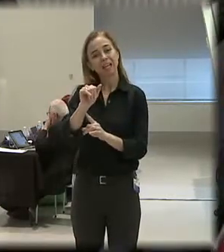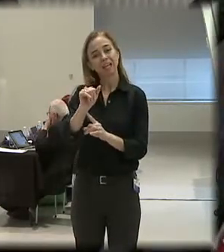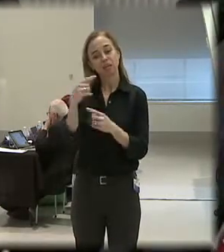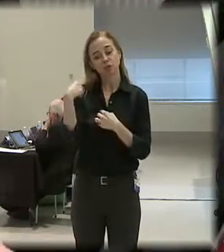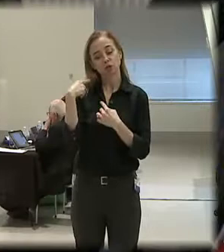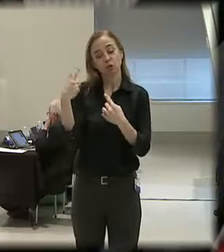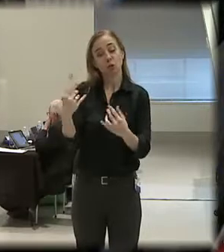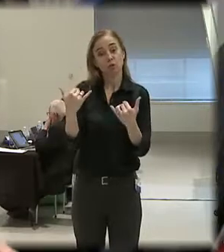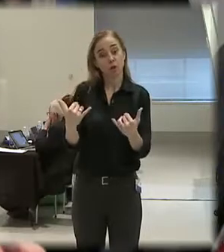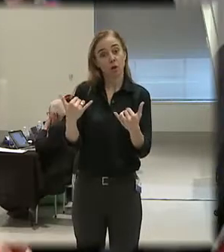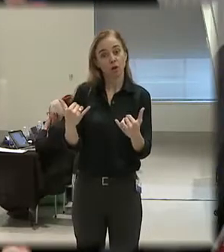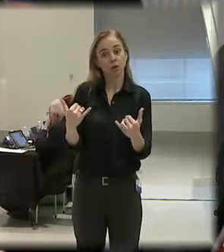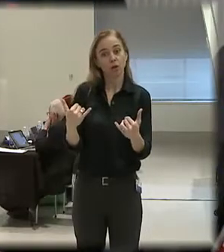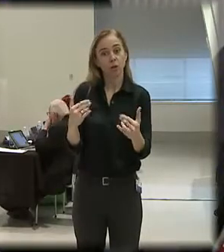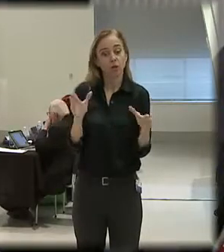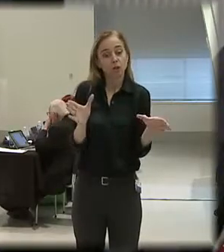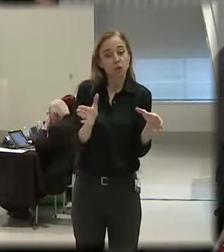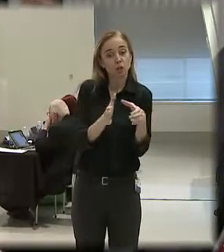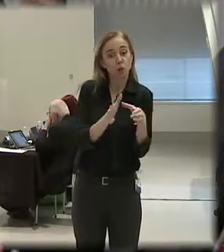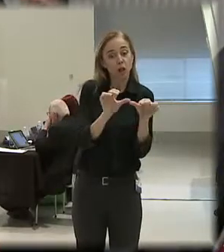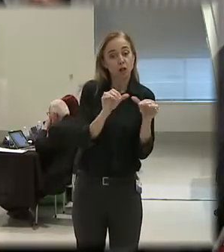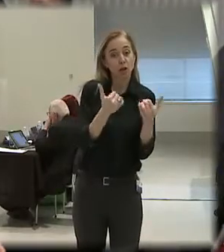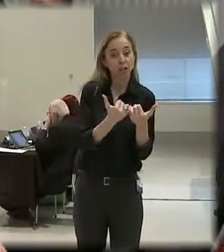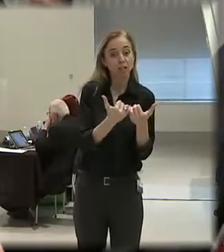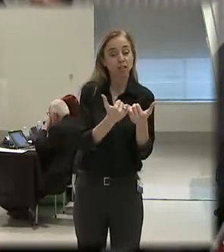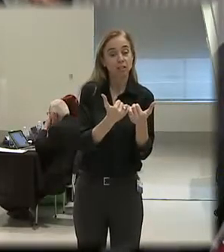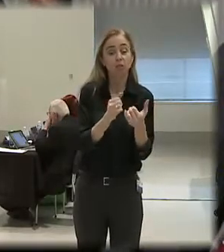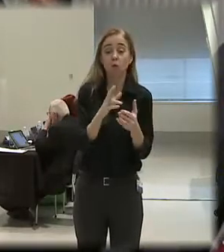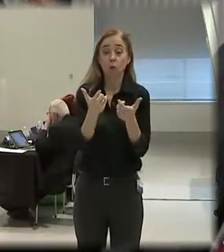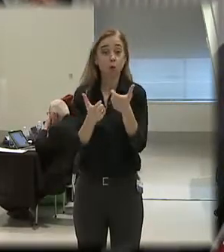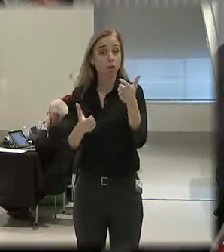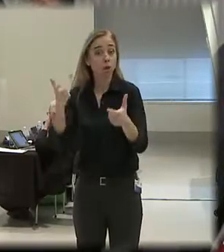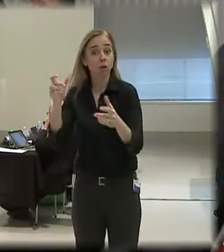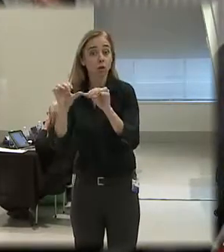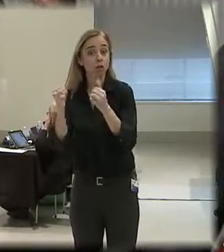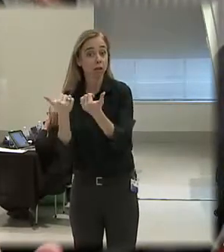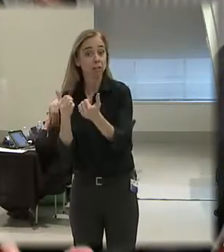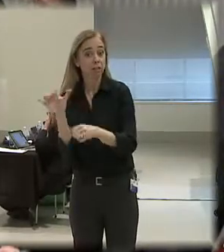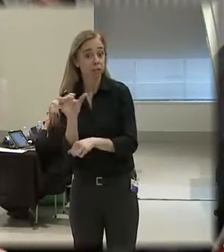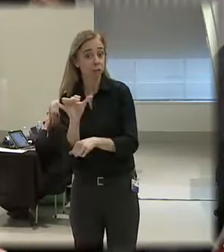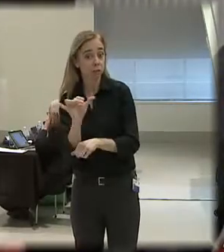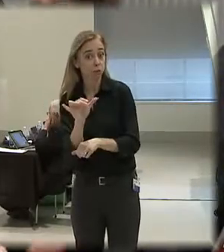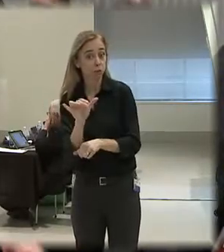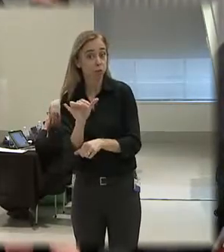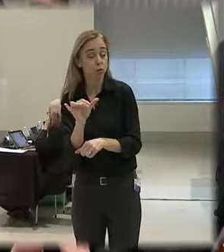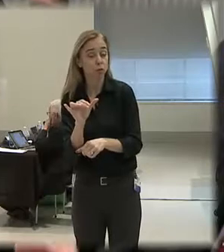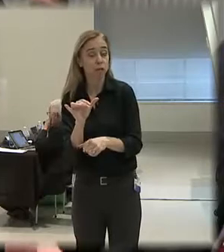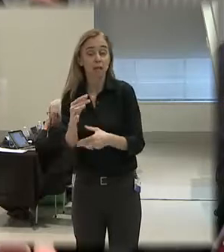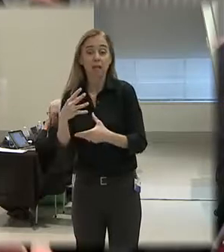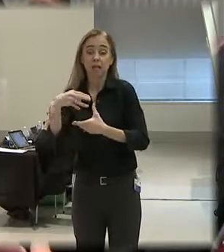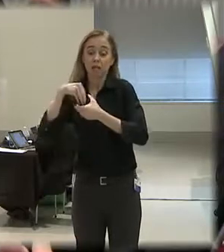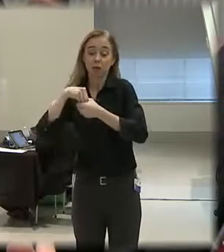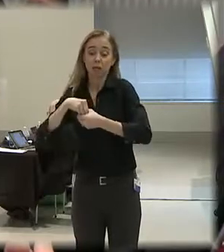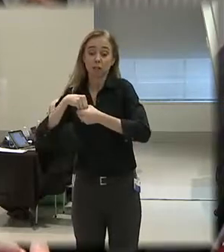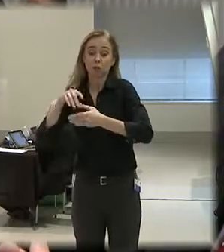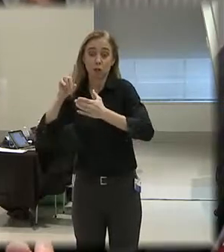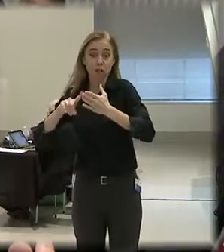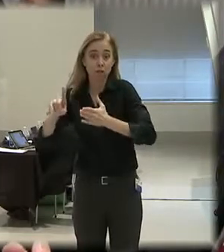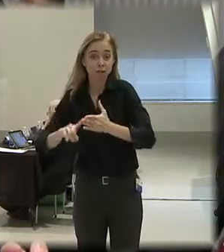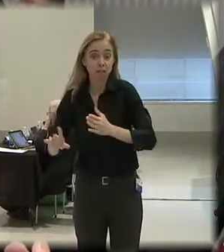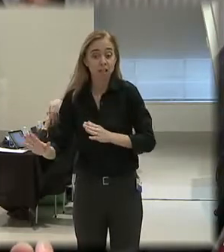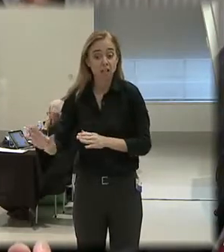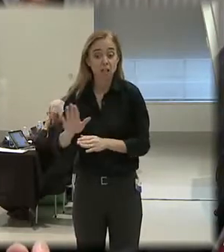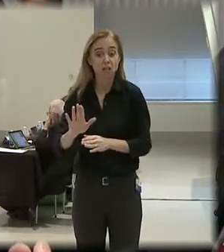currently, where smaller agencies, in some cases larger agencies, either internally investigate